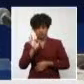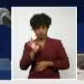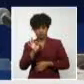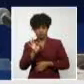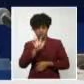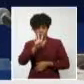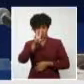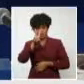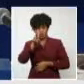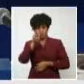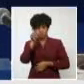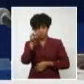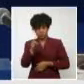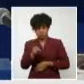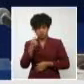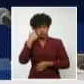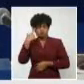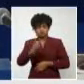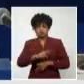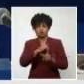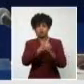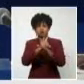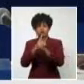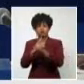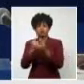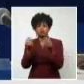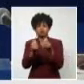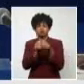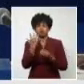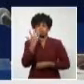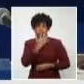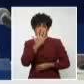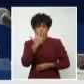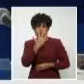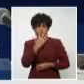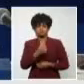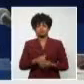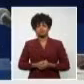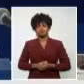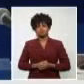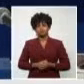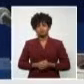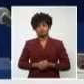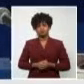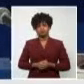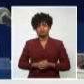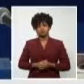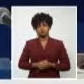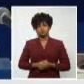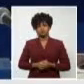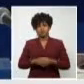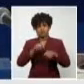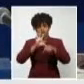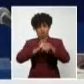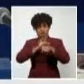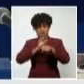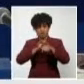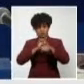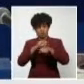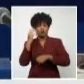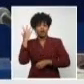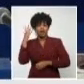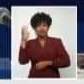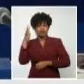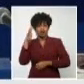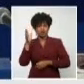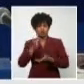not been established, is 3%, that is 52 of them, their source of infection remain